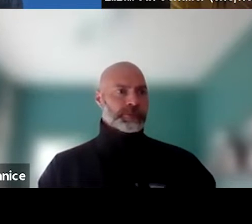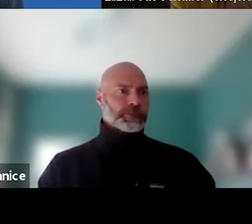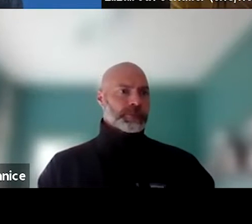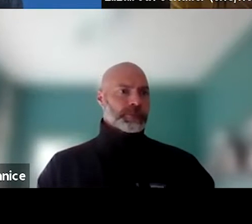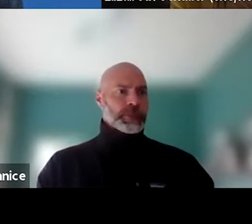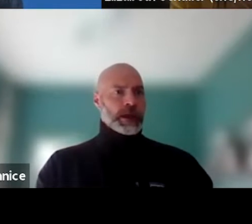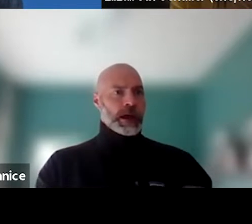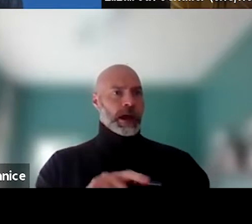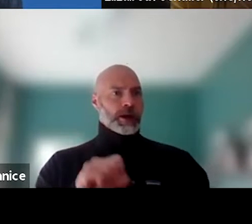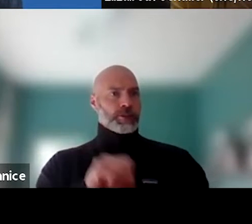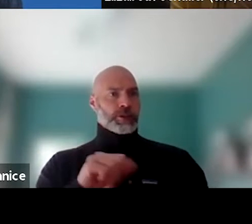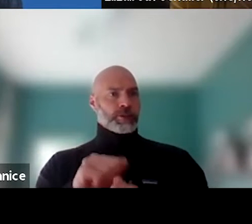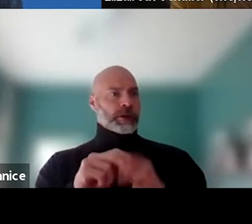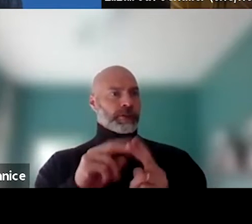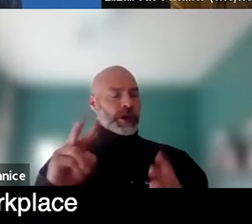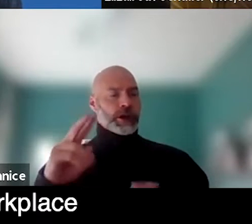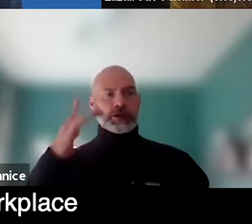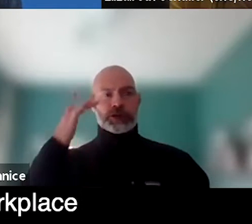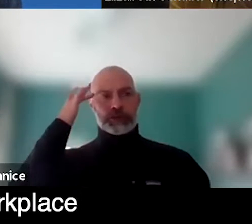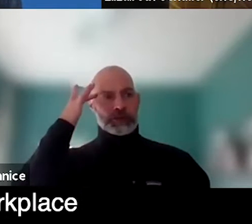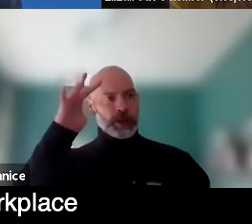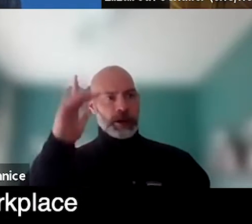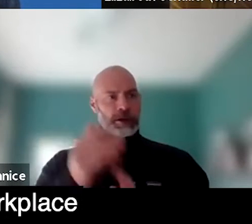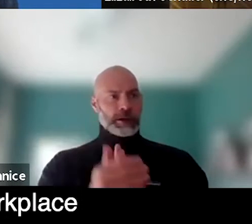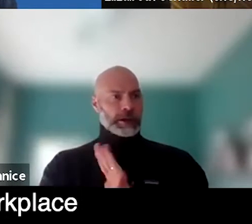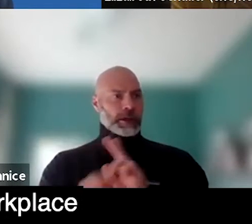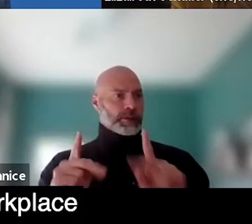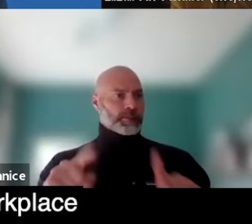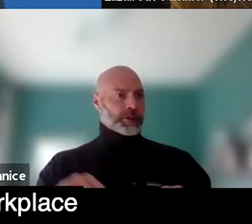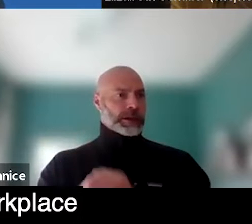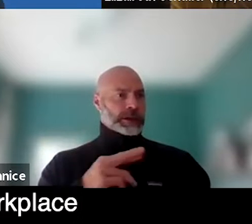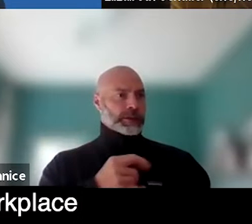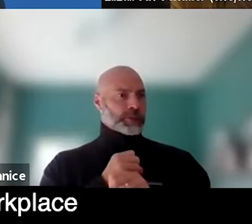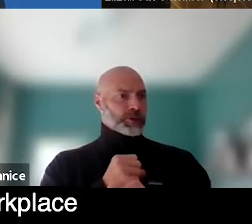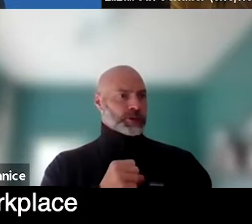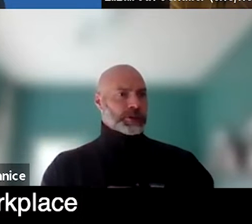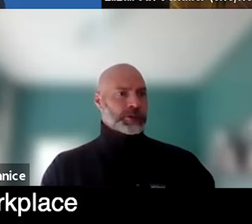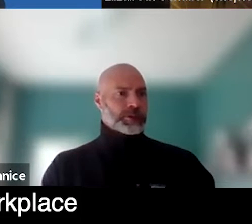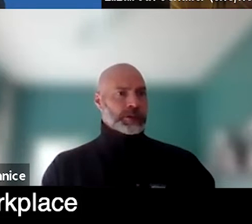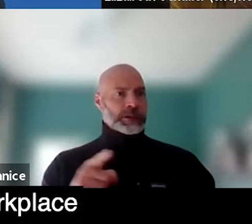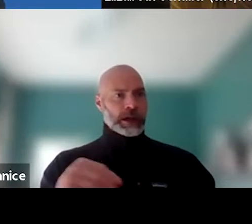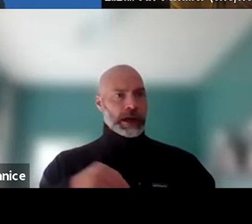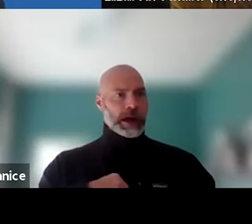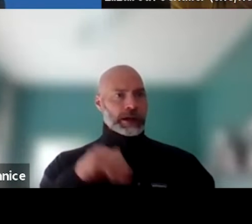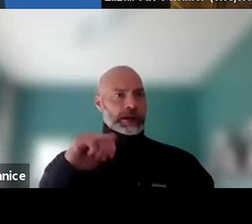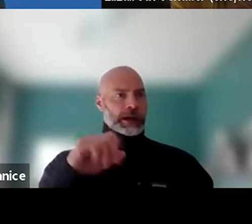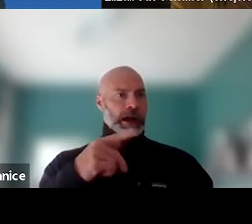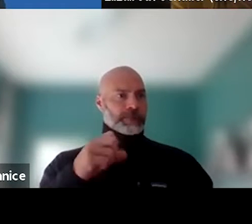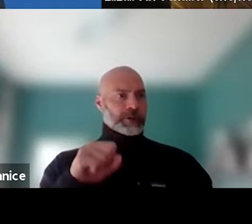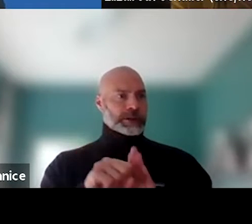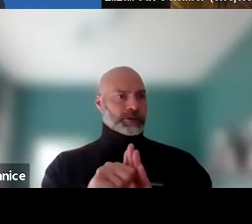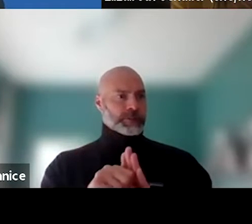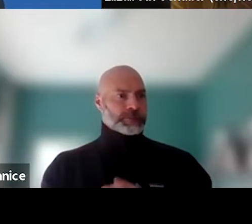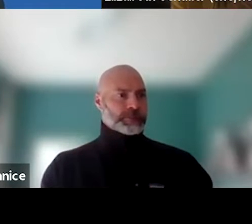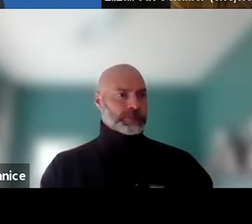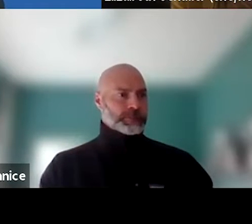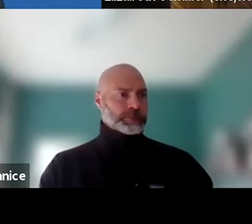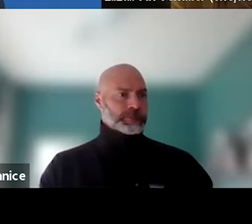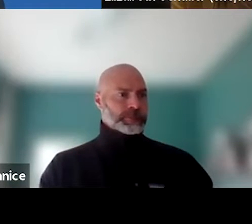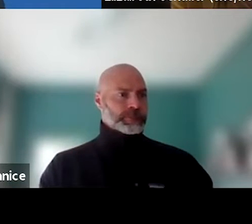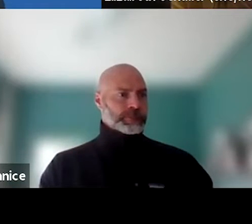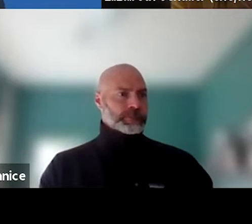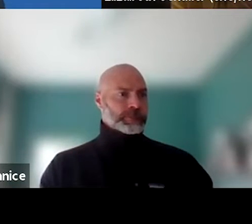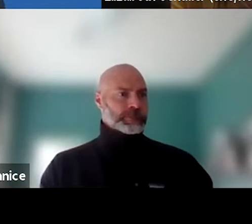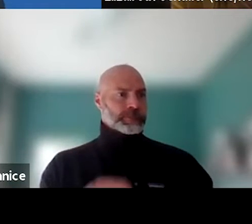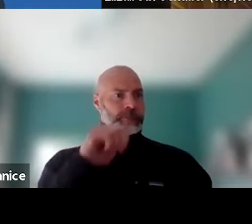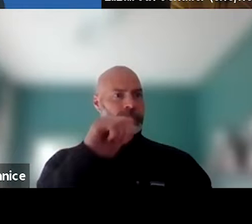we can do, how we can rearrange her schedule and make the workplace accommodable for her. So she's very intelligent.